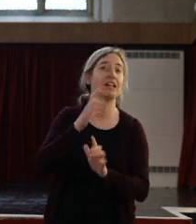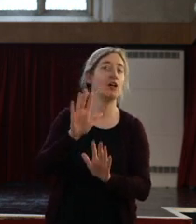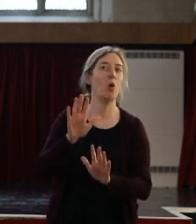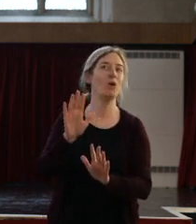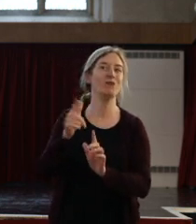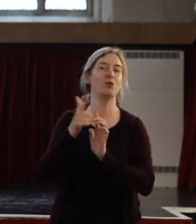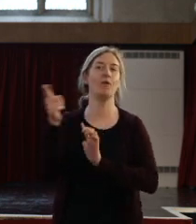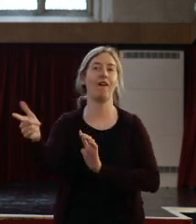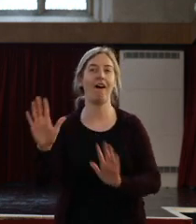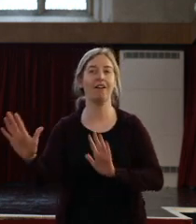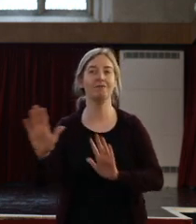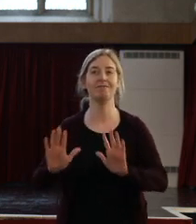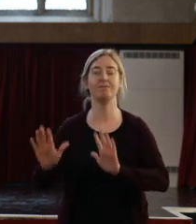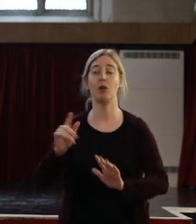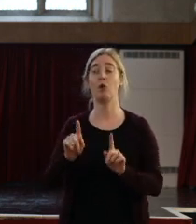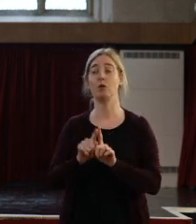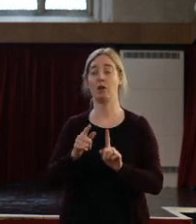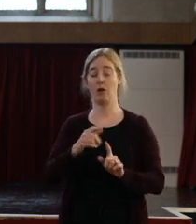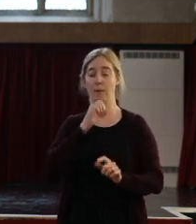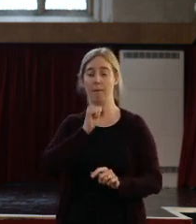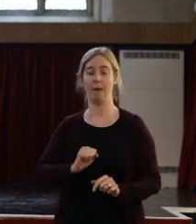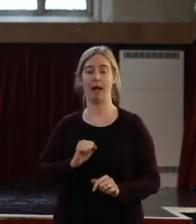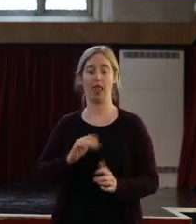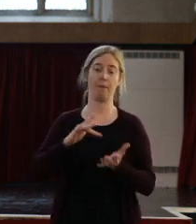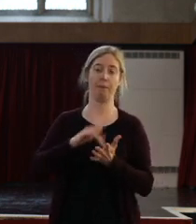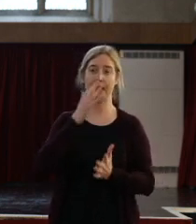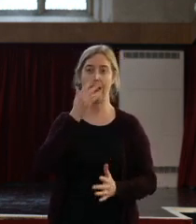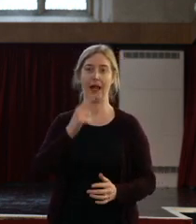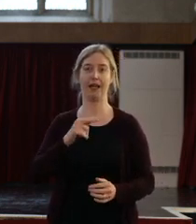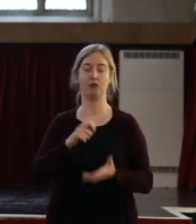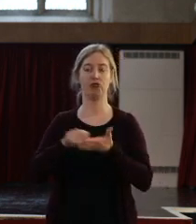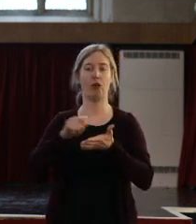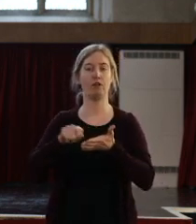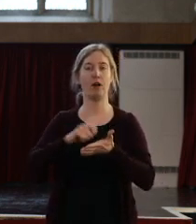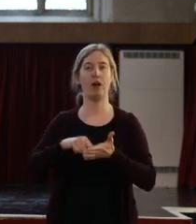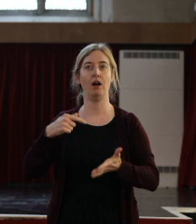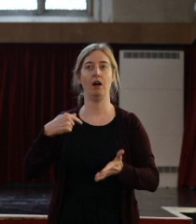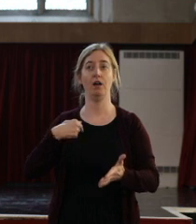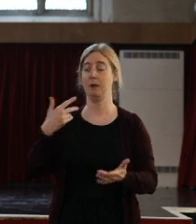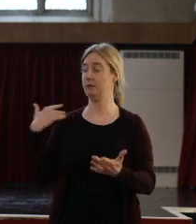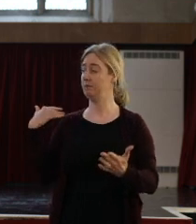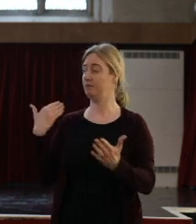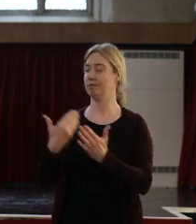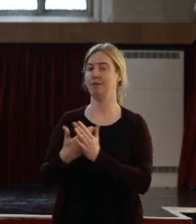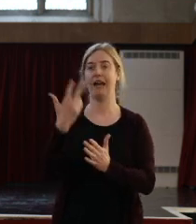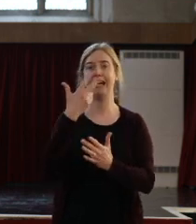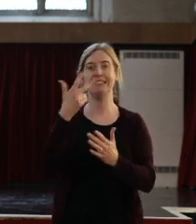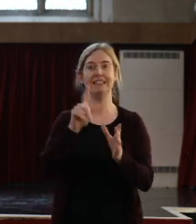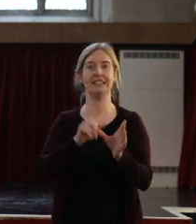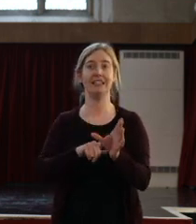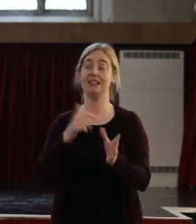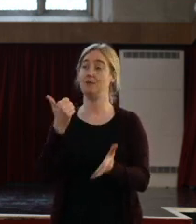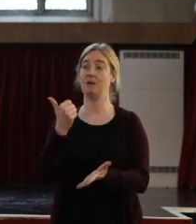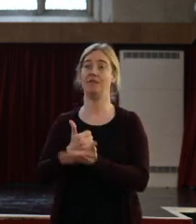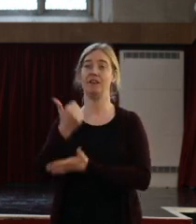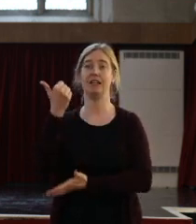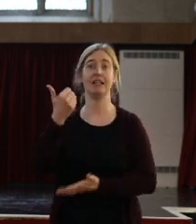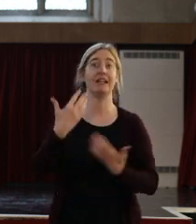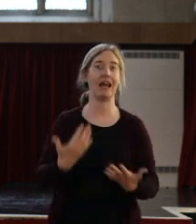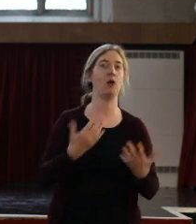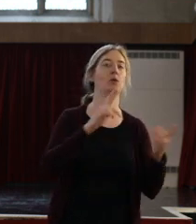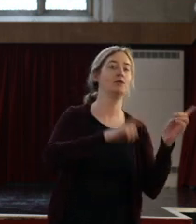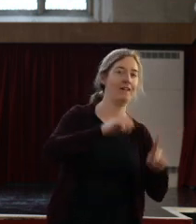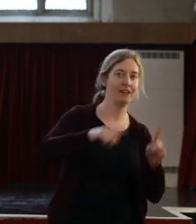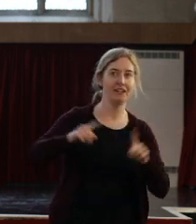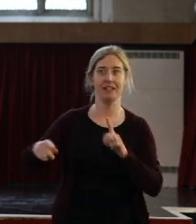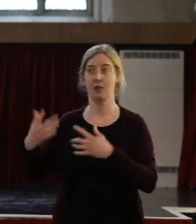male middle-aged white writer in writers' rooms for the last 18 years, it's been fantastic for there's now diversity in